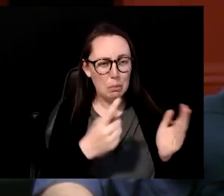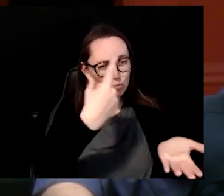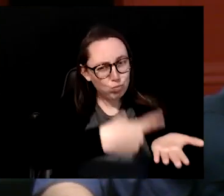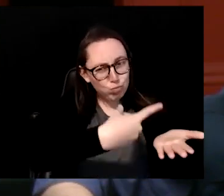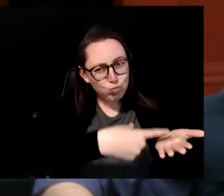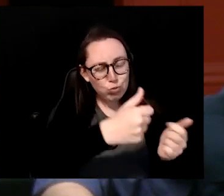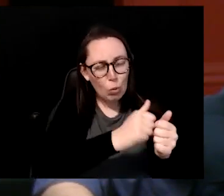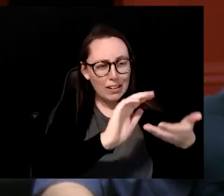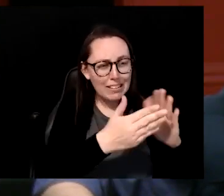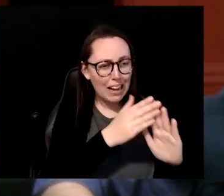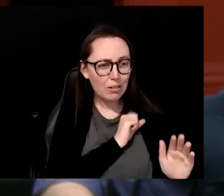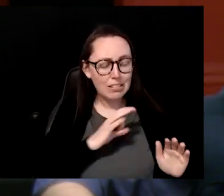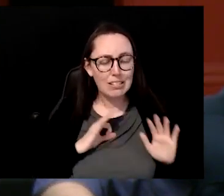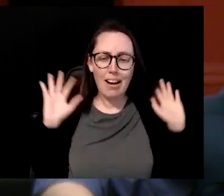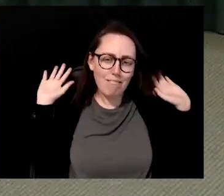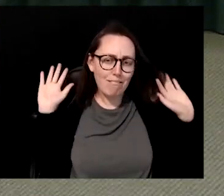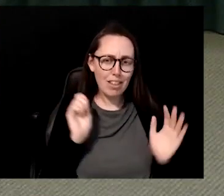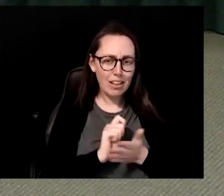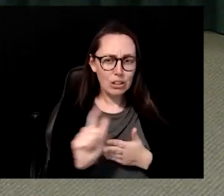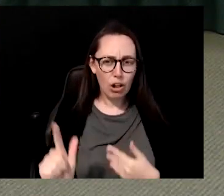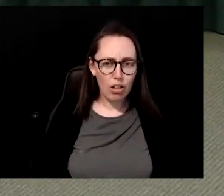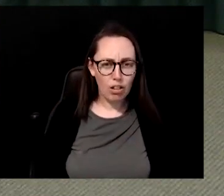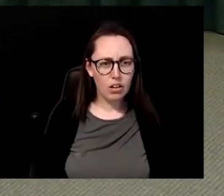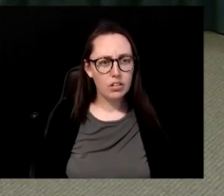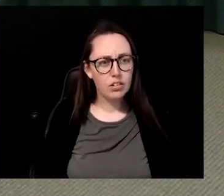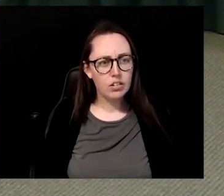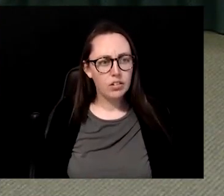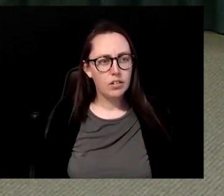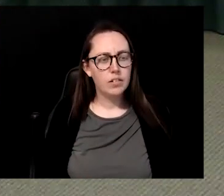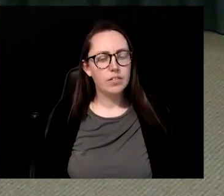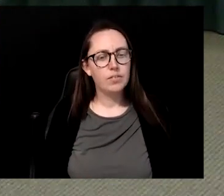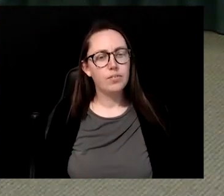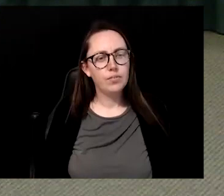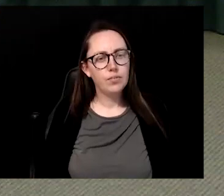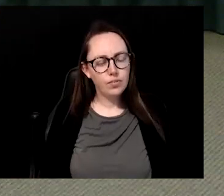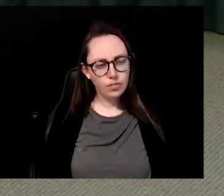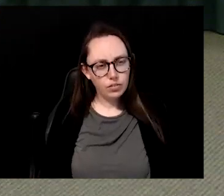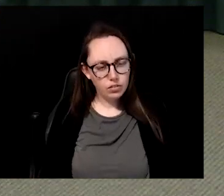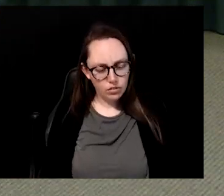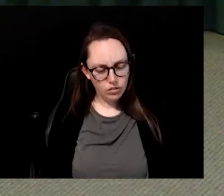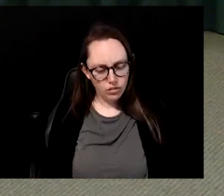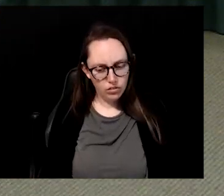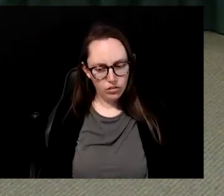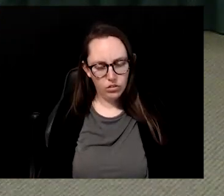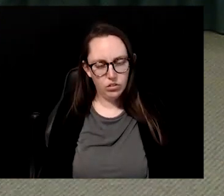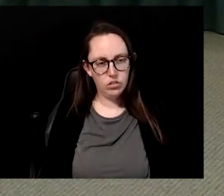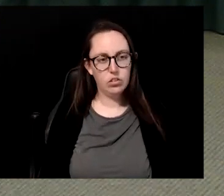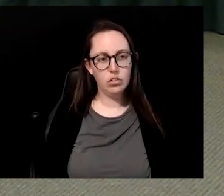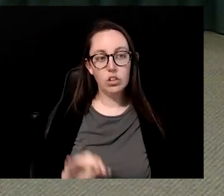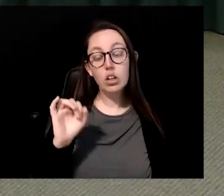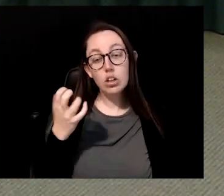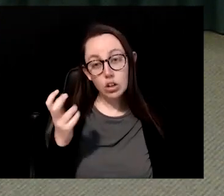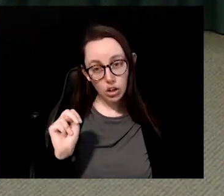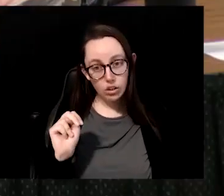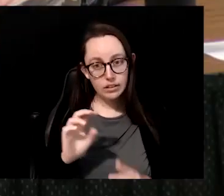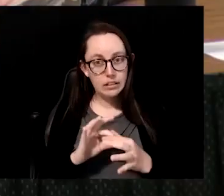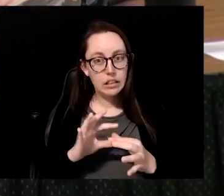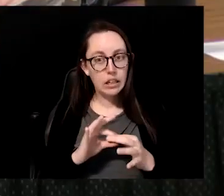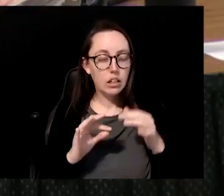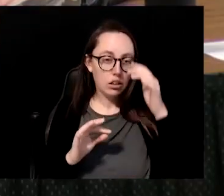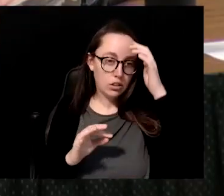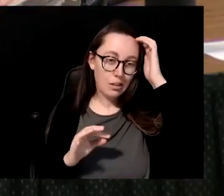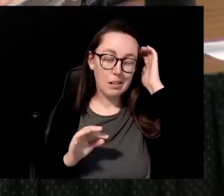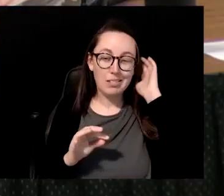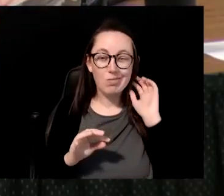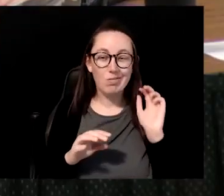things that's all I'm saying yeah John well I um respectfully I just think that there is a lot of town